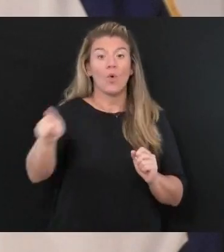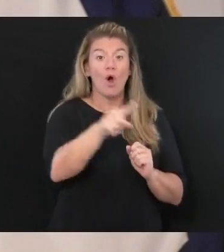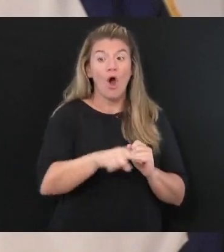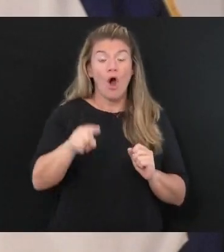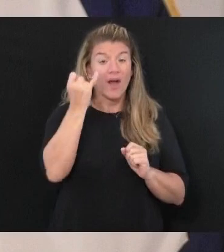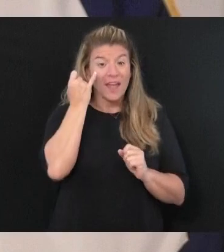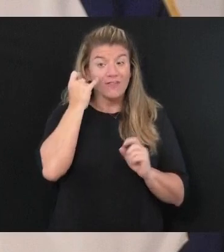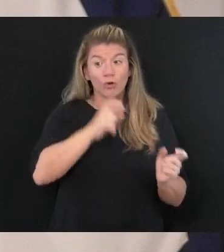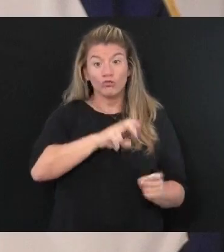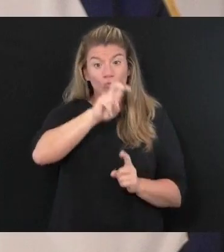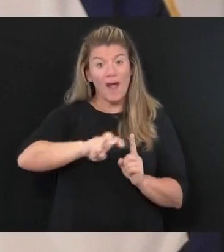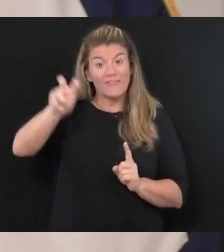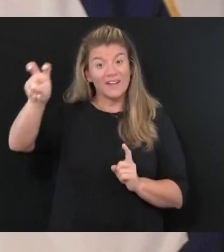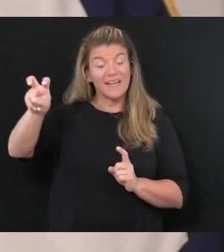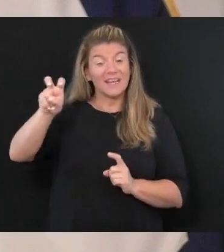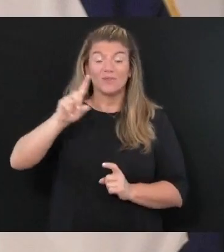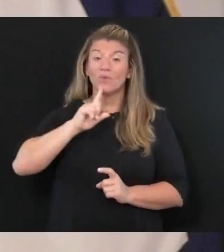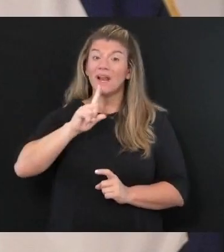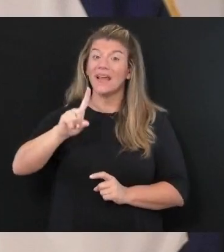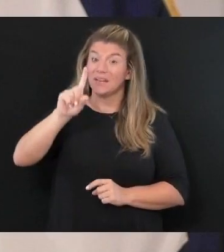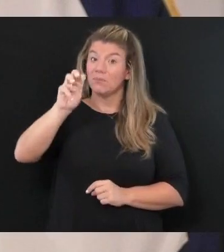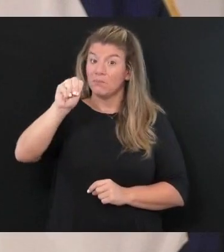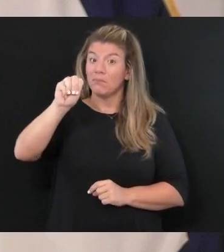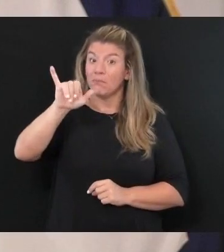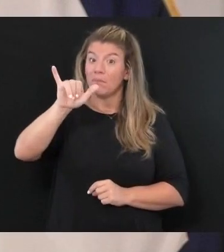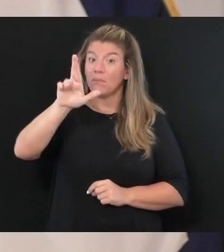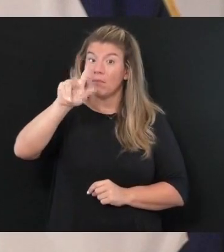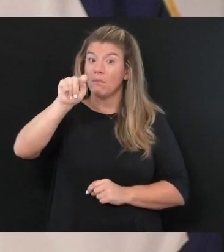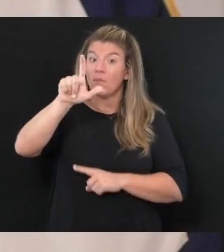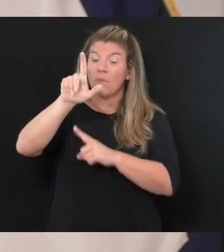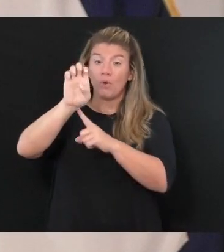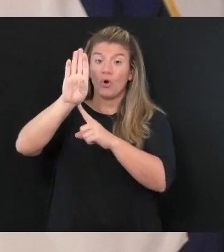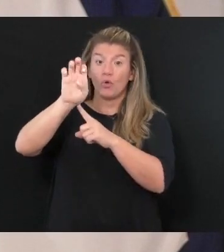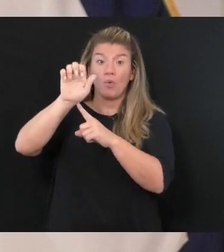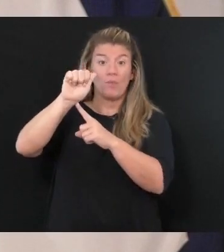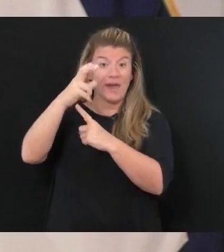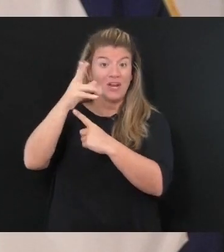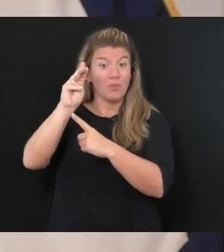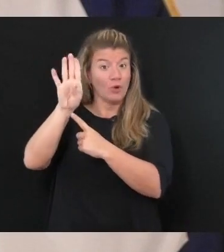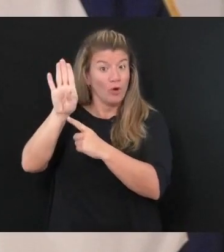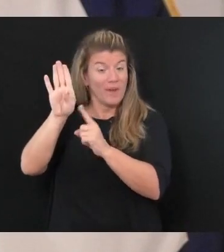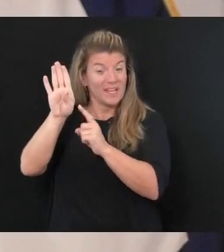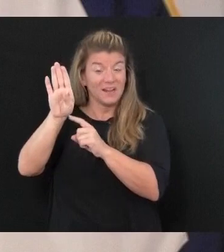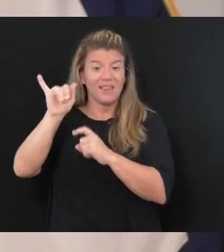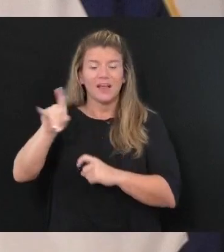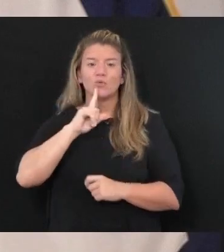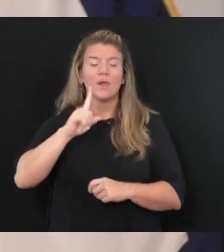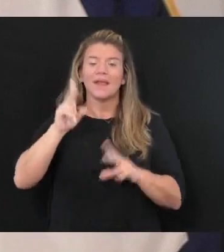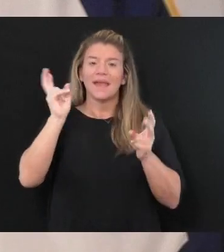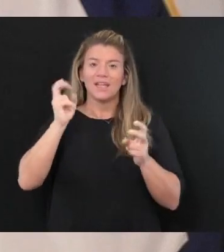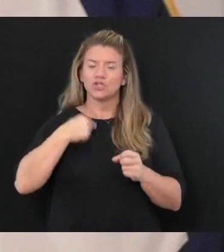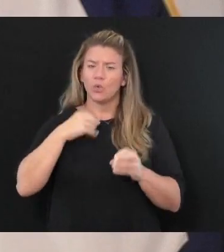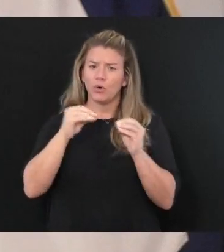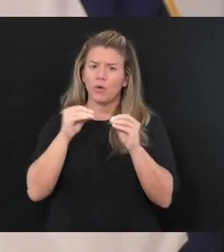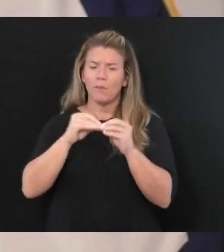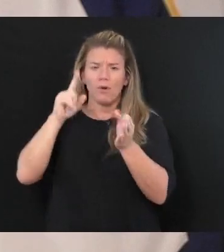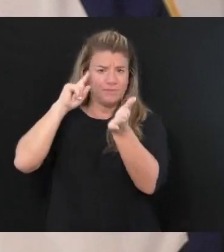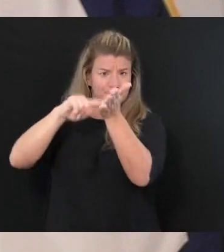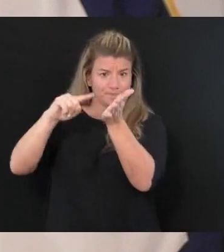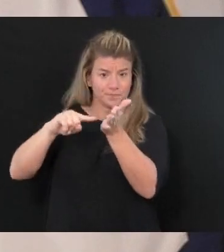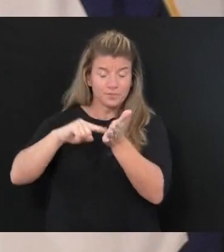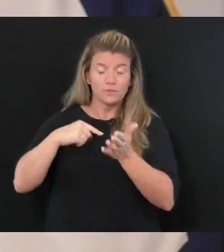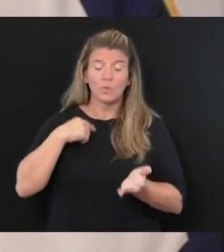Myrtle Beach. You know, it is an issue that we're looking into, and we're probably going